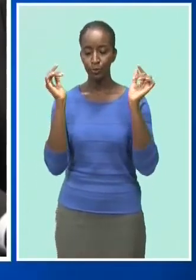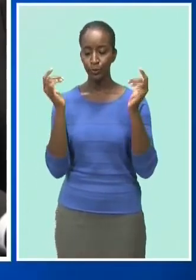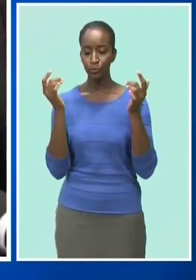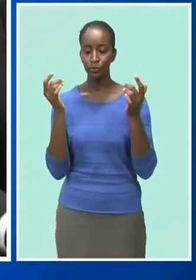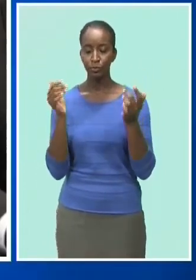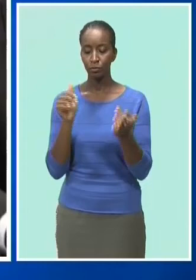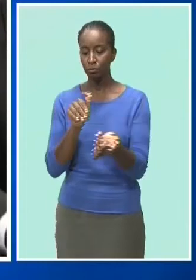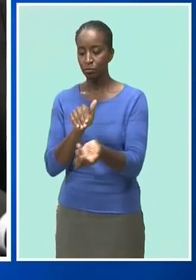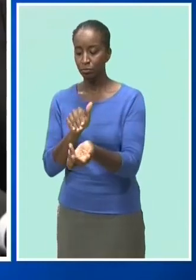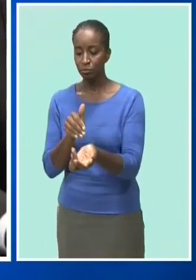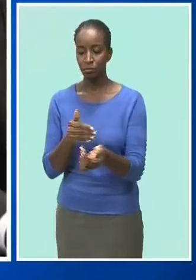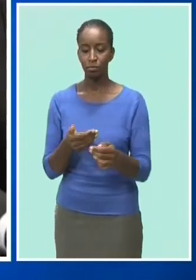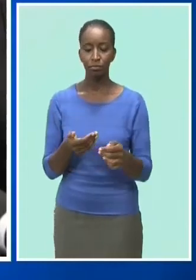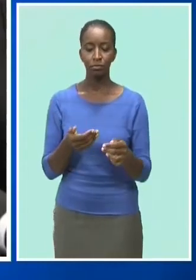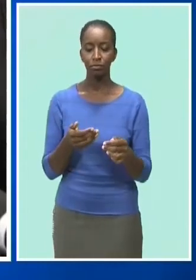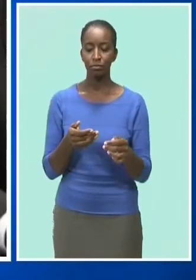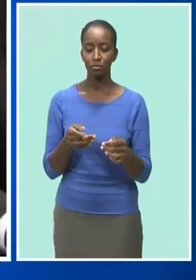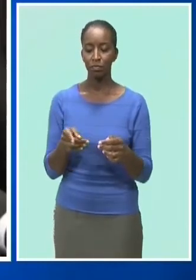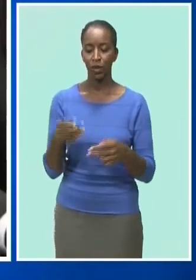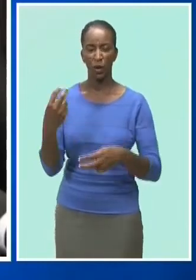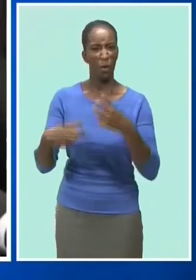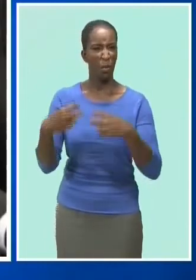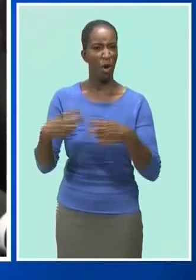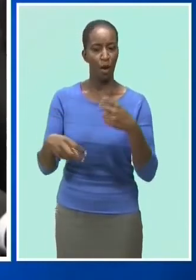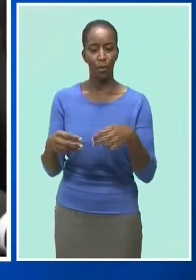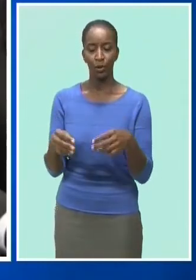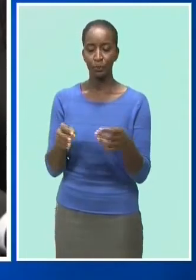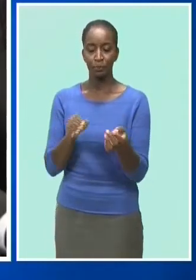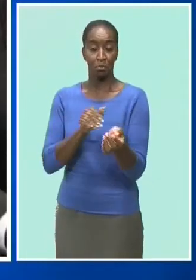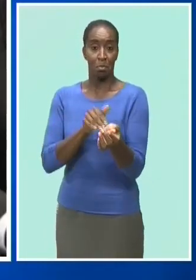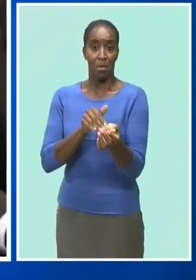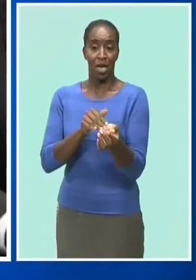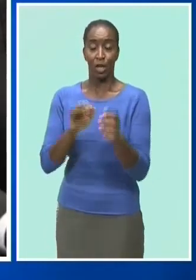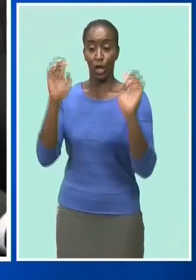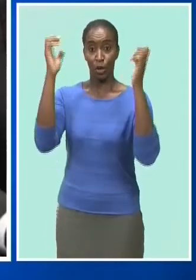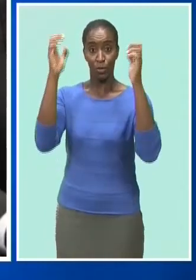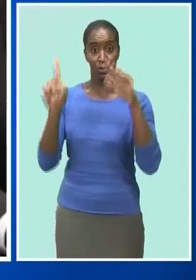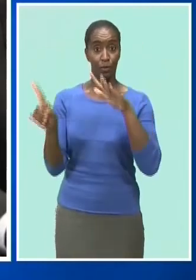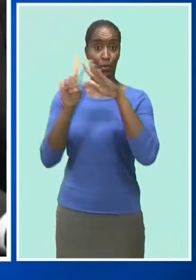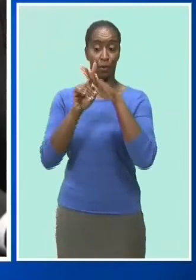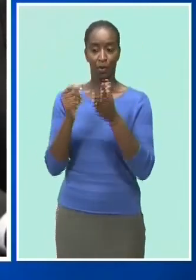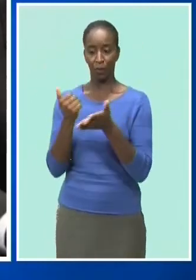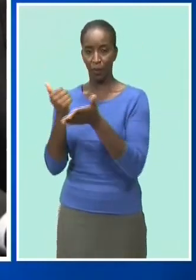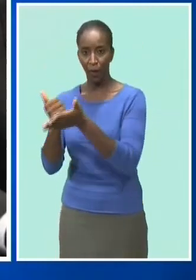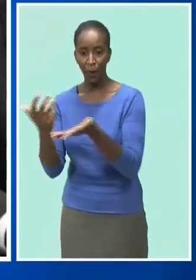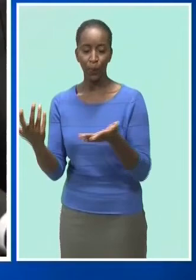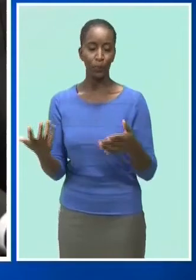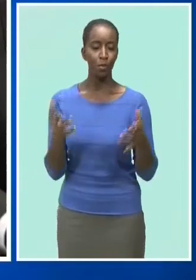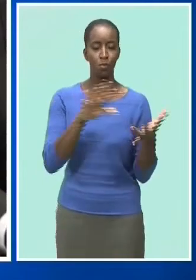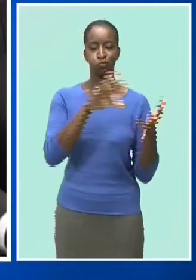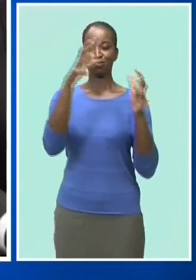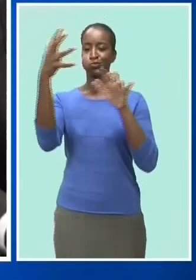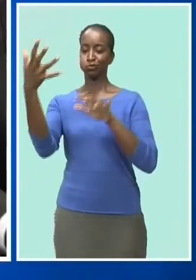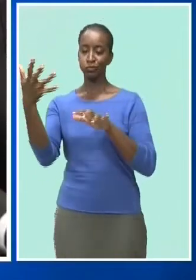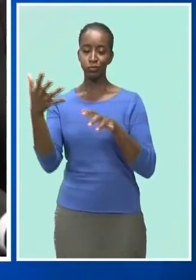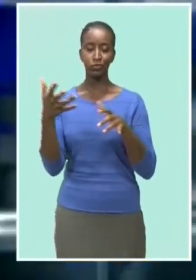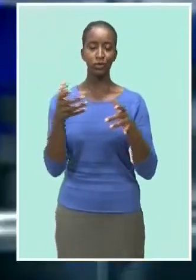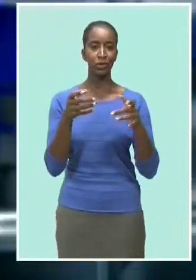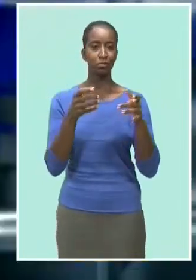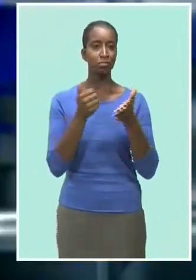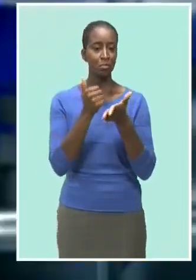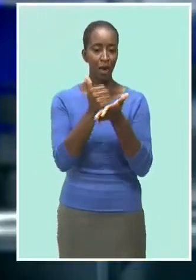relief, all of the types of things that are necessary in order to be able to help us out of a